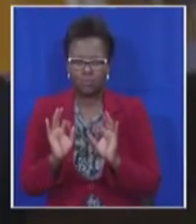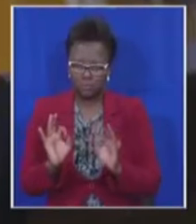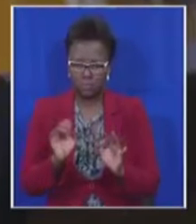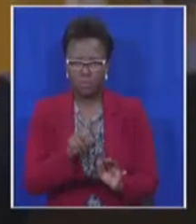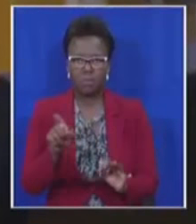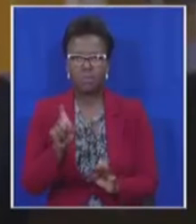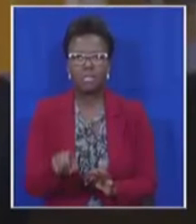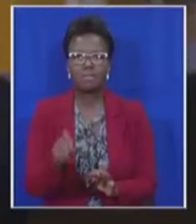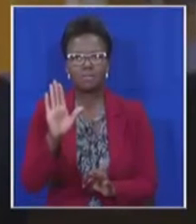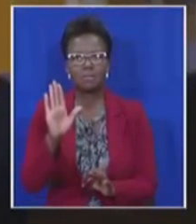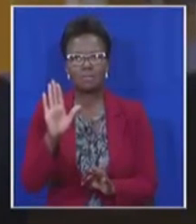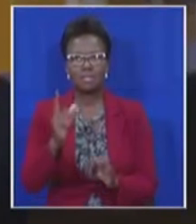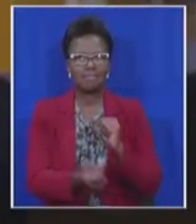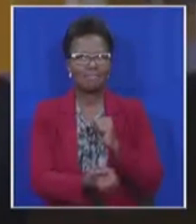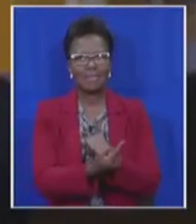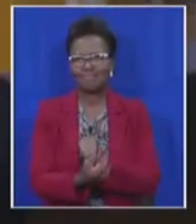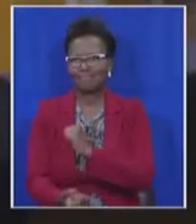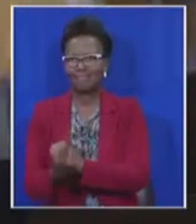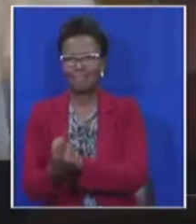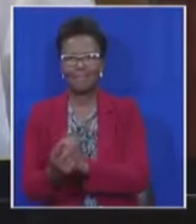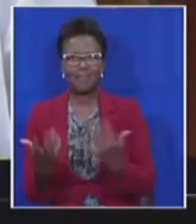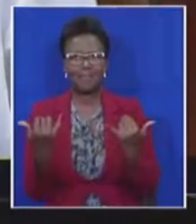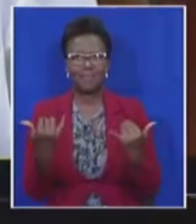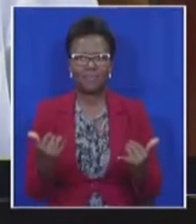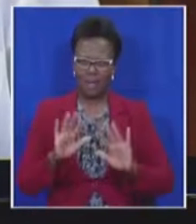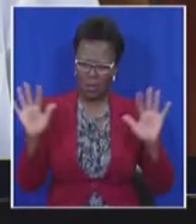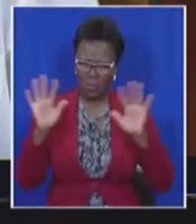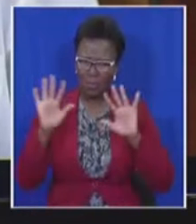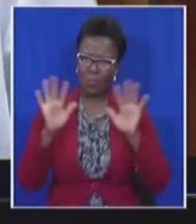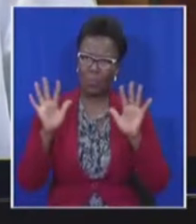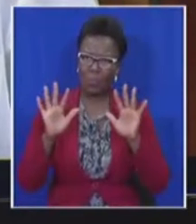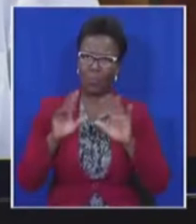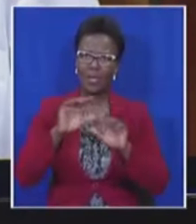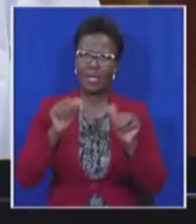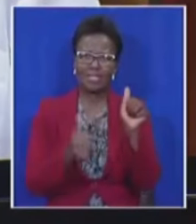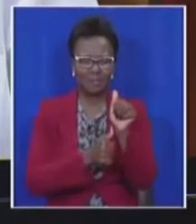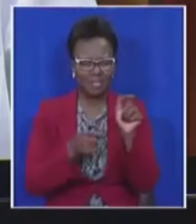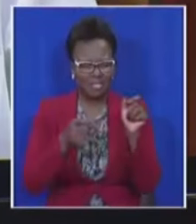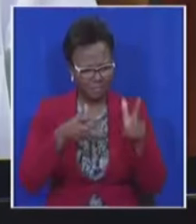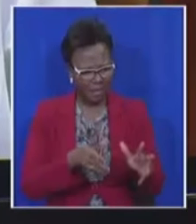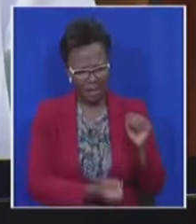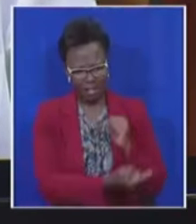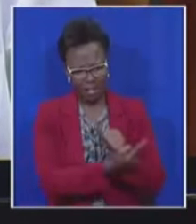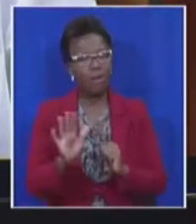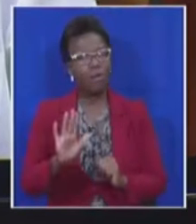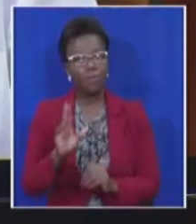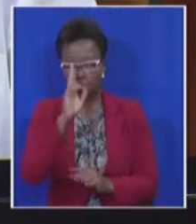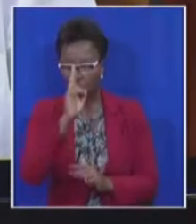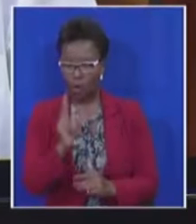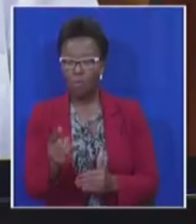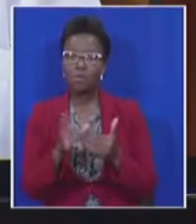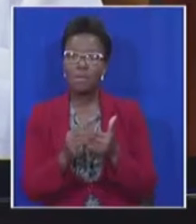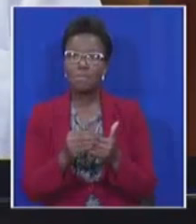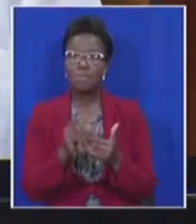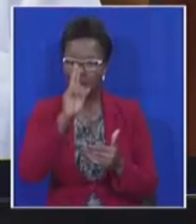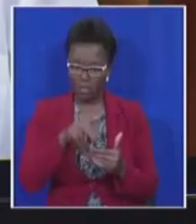appeal therefore that you do so. Honourable Members, Deputy Speaker. The requirement is that you mention the rule or the